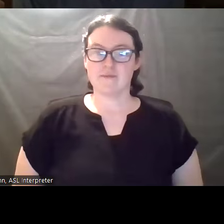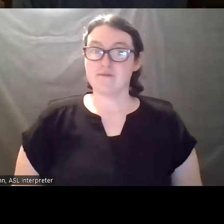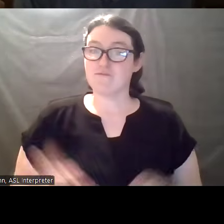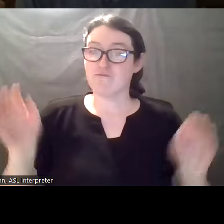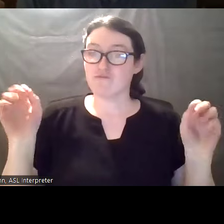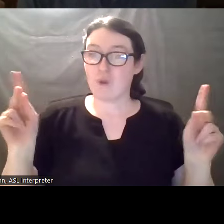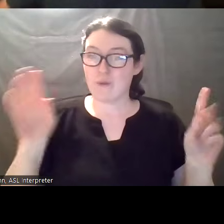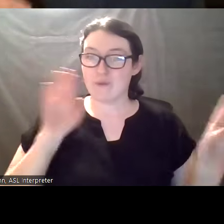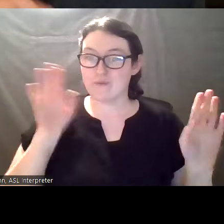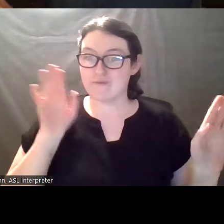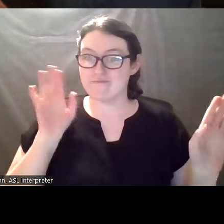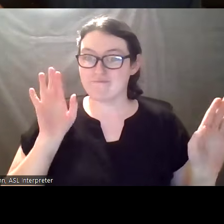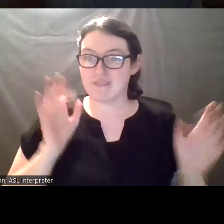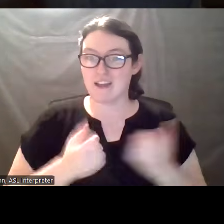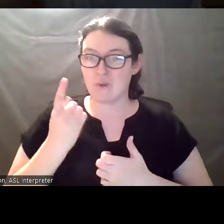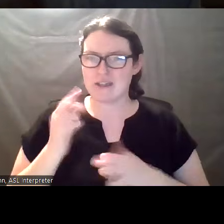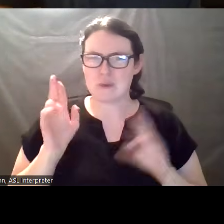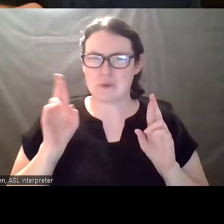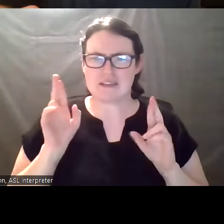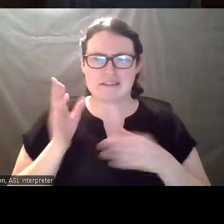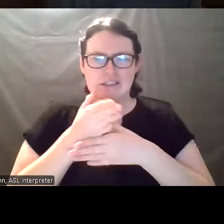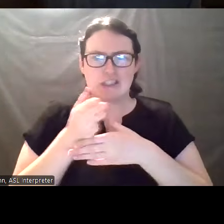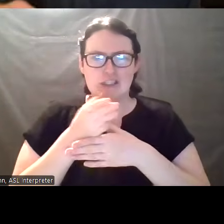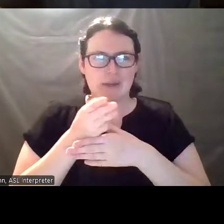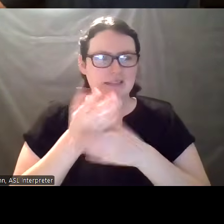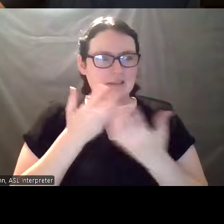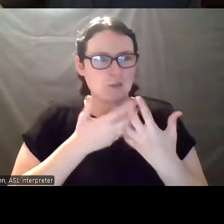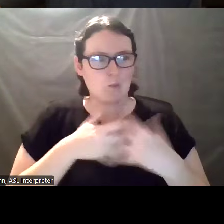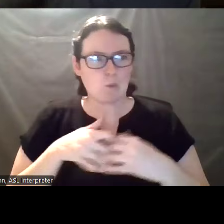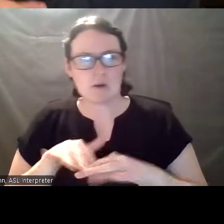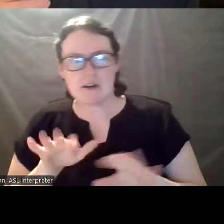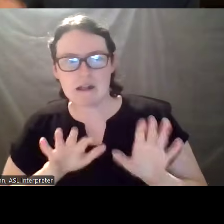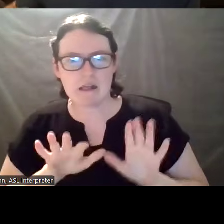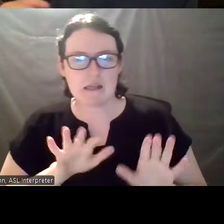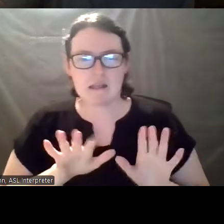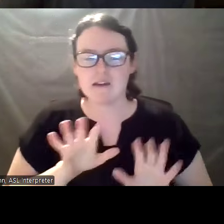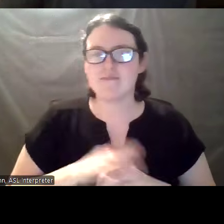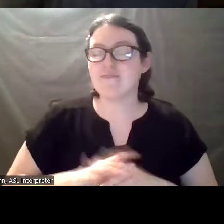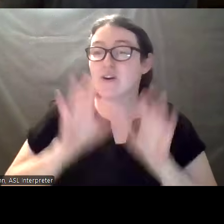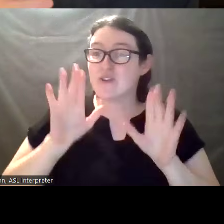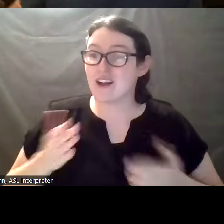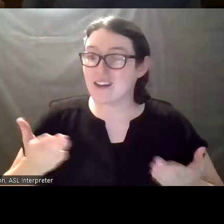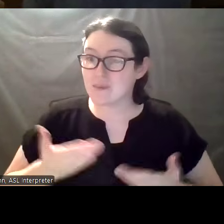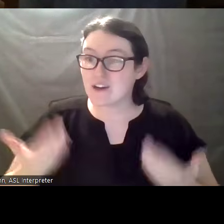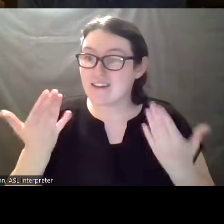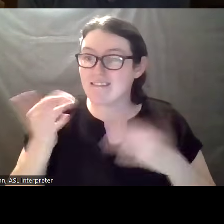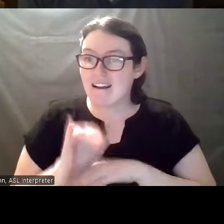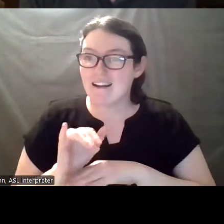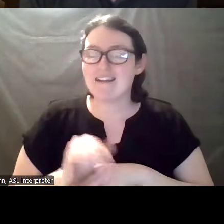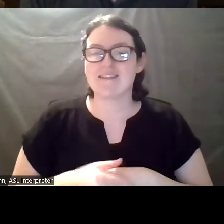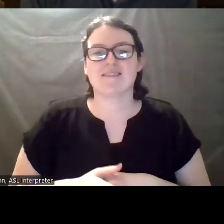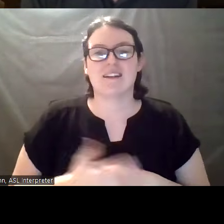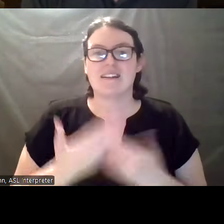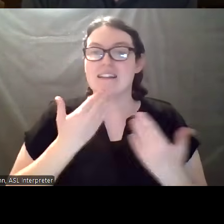Okay, hi everyone. I hope the screen sharing is working all right. It's really great to be here with you this evening. Thanks